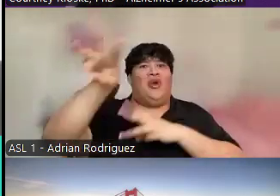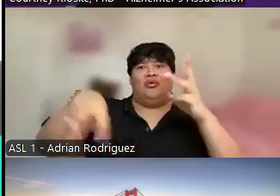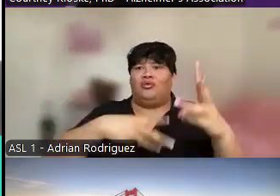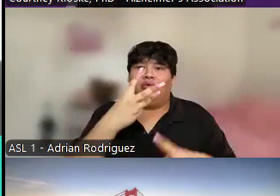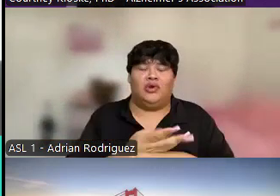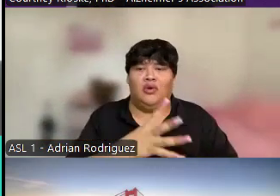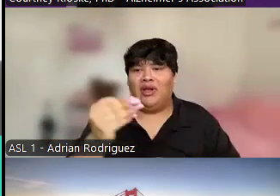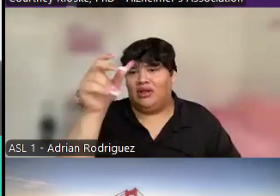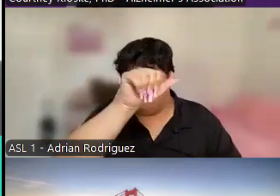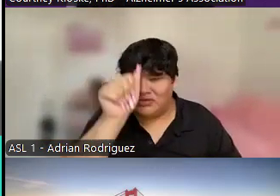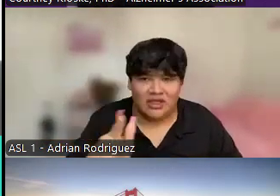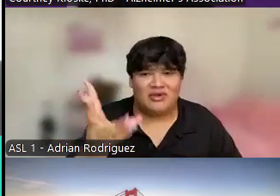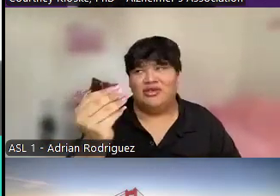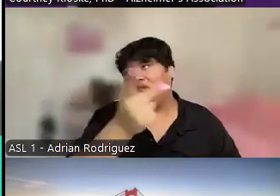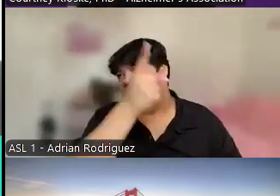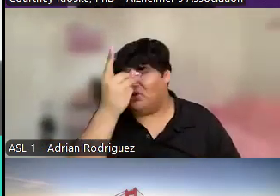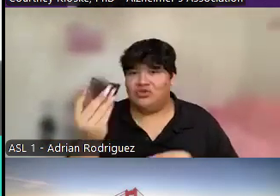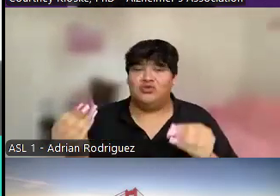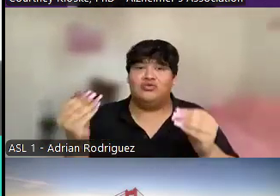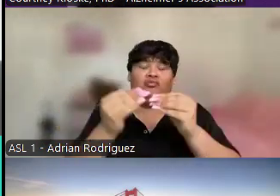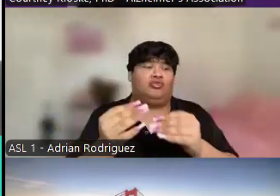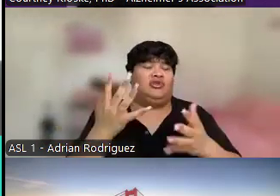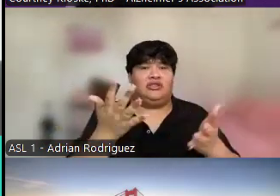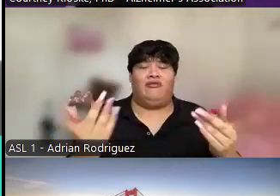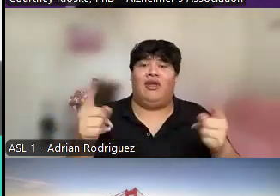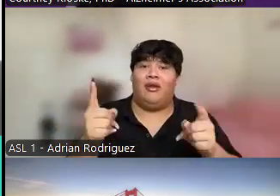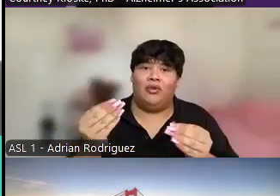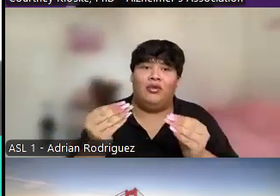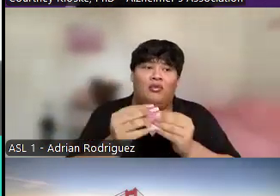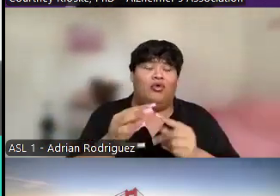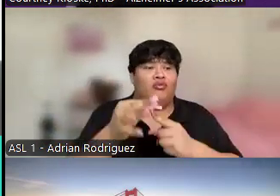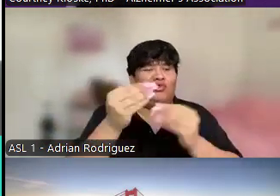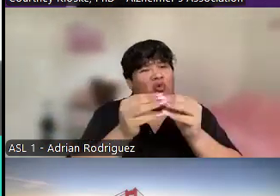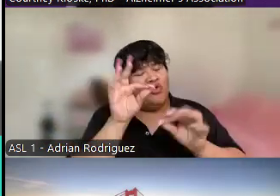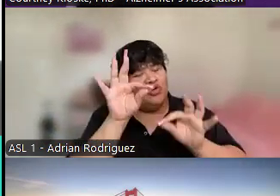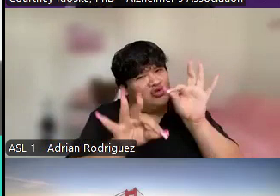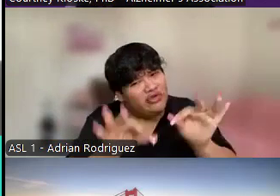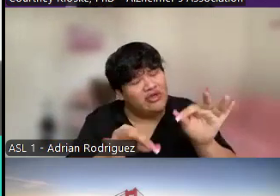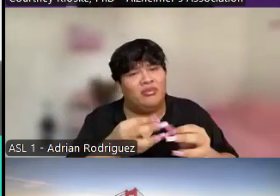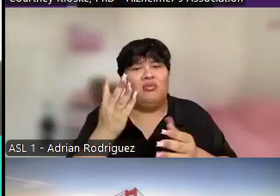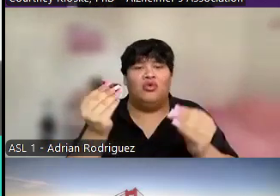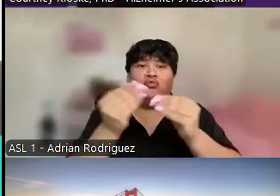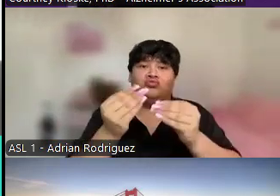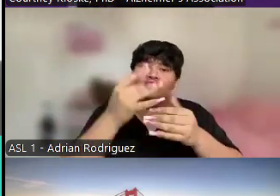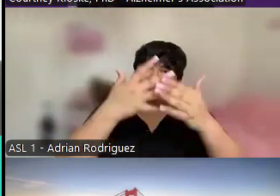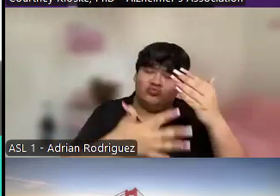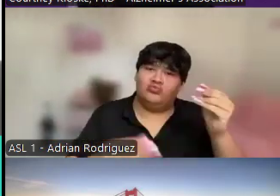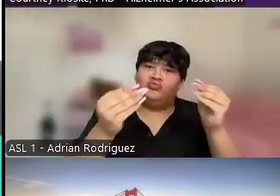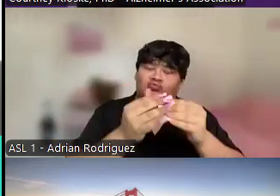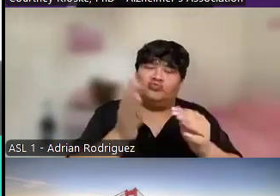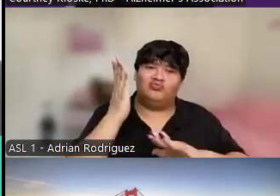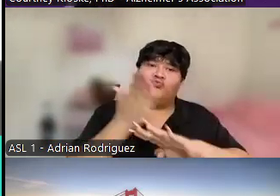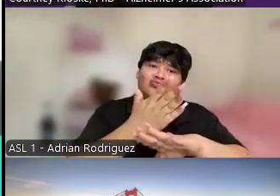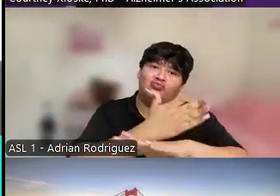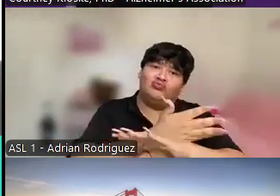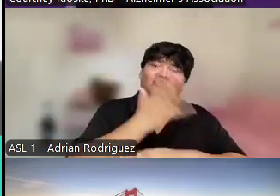and dementia. There's new tools for detection and diagnosis, new approved treatments, and more in the pipeline, strategies for risk reduction, and